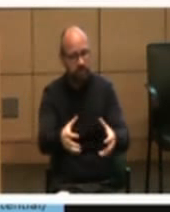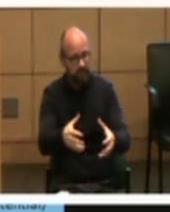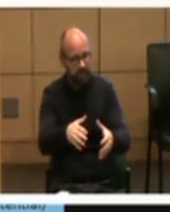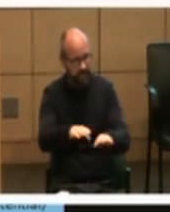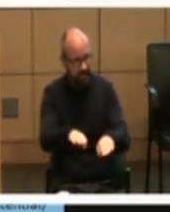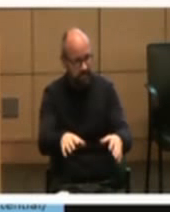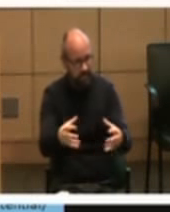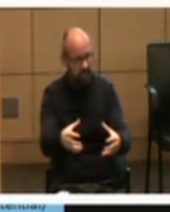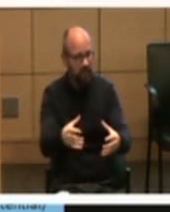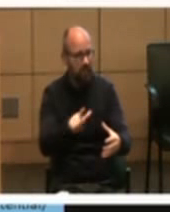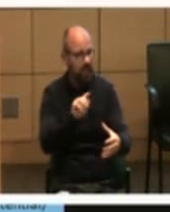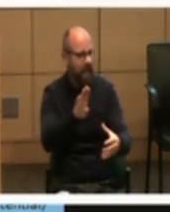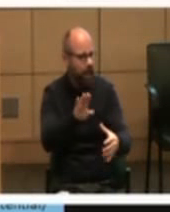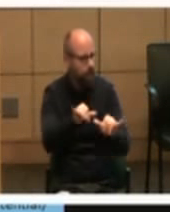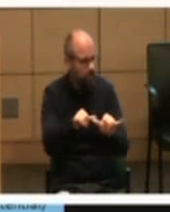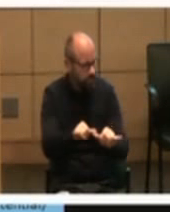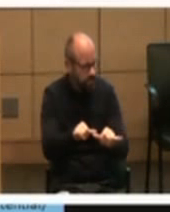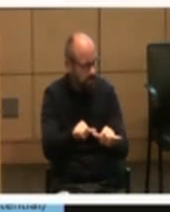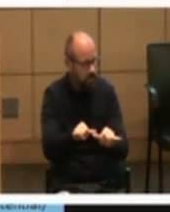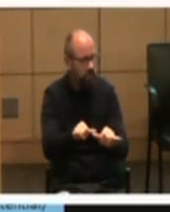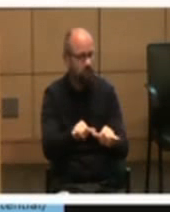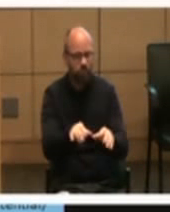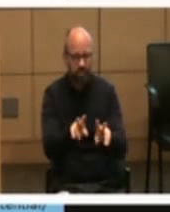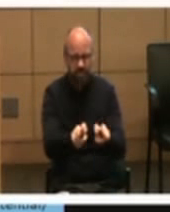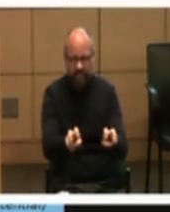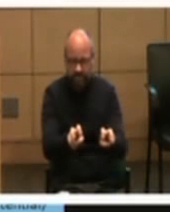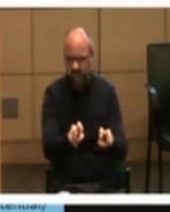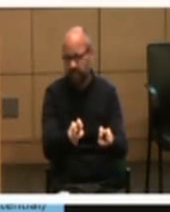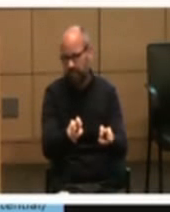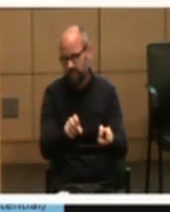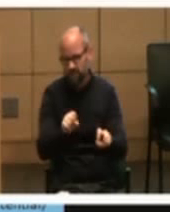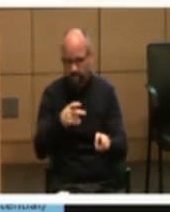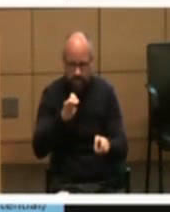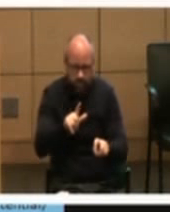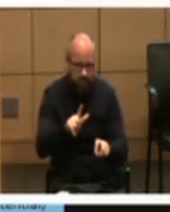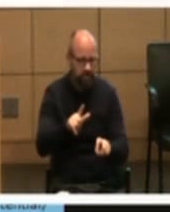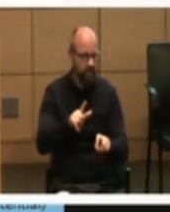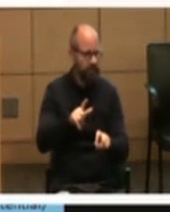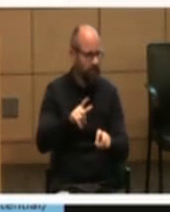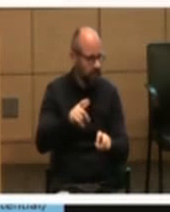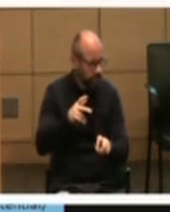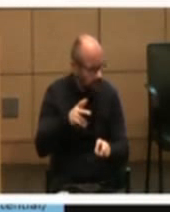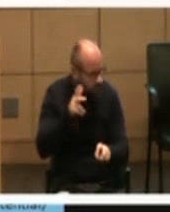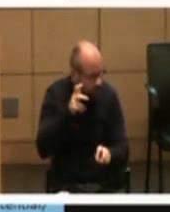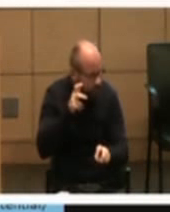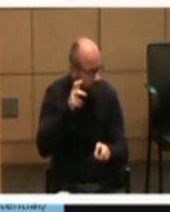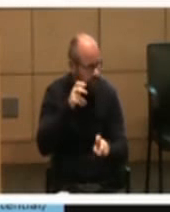measurement, so using that assessing performance in a spatial hearing type of situation.